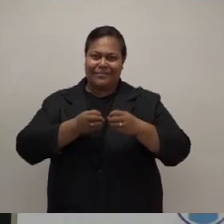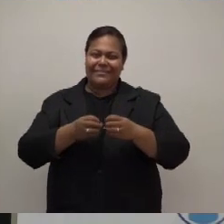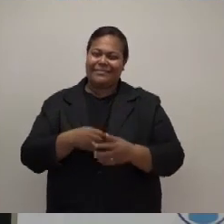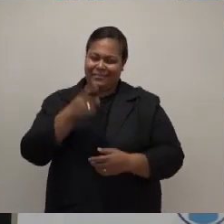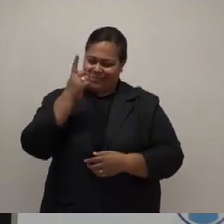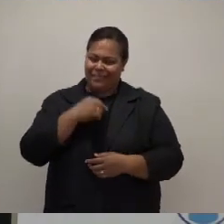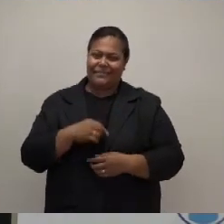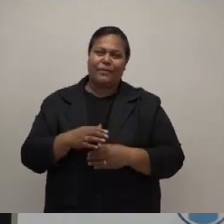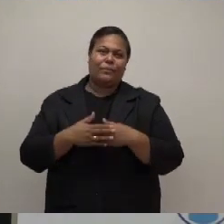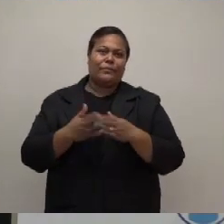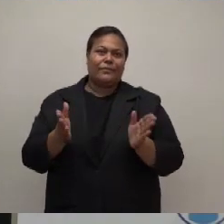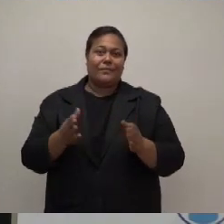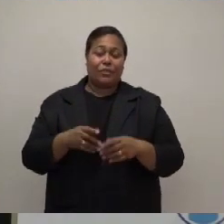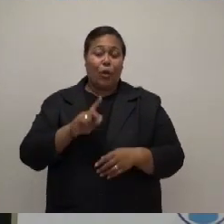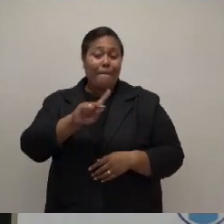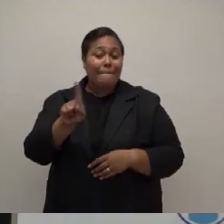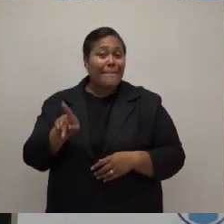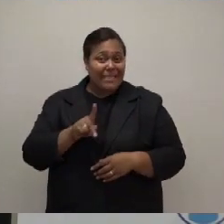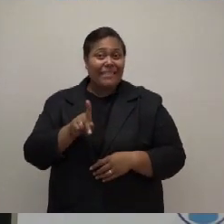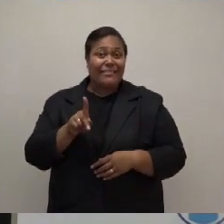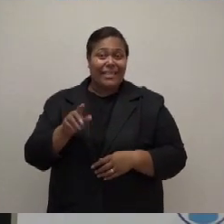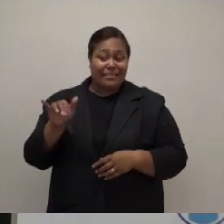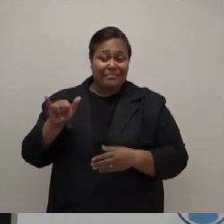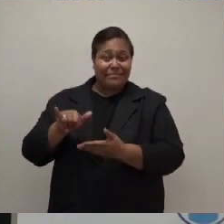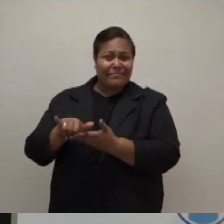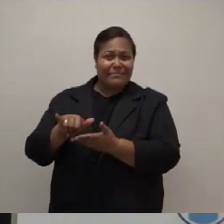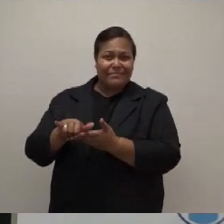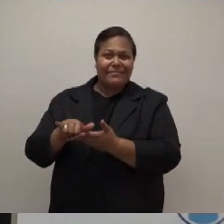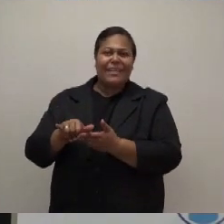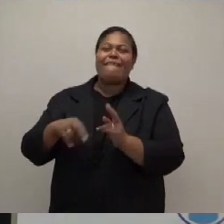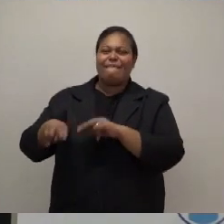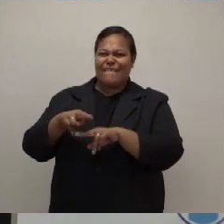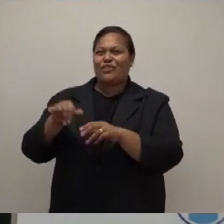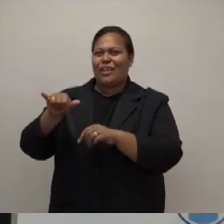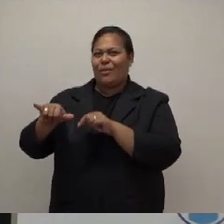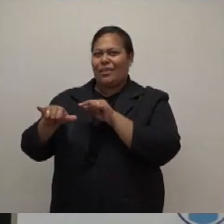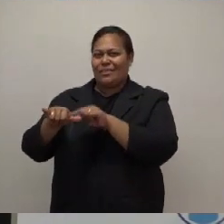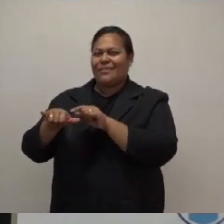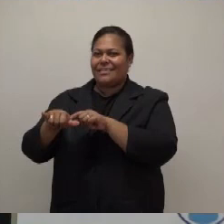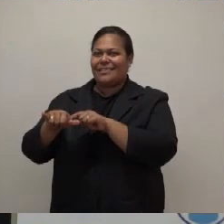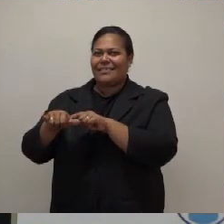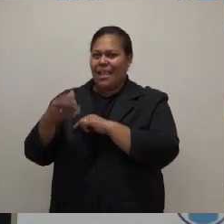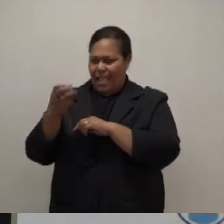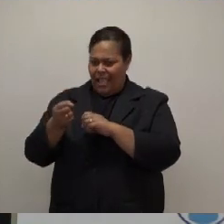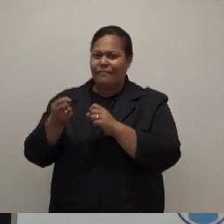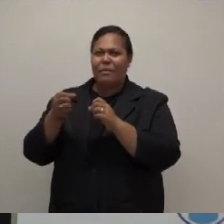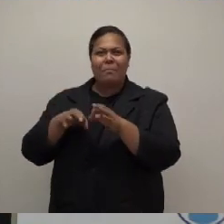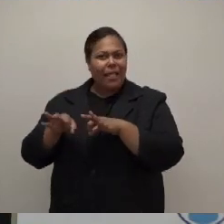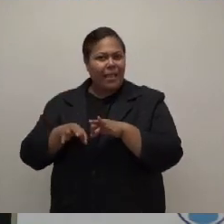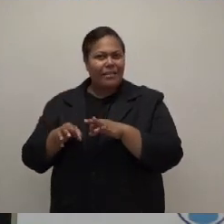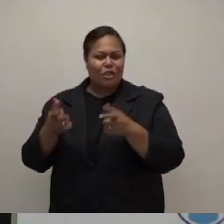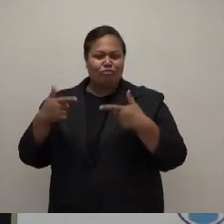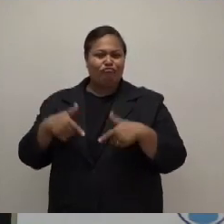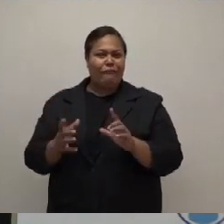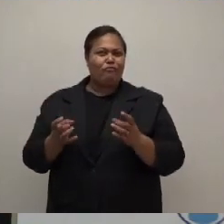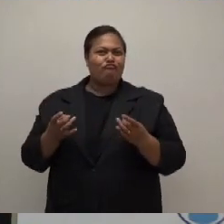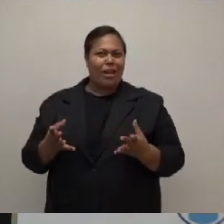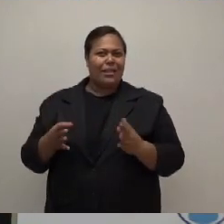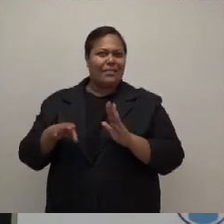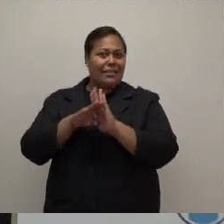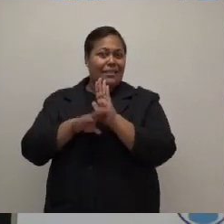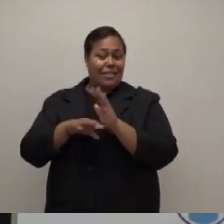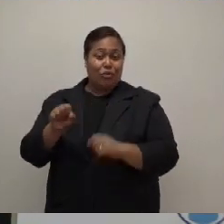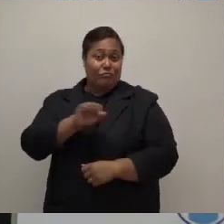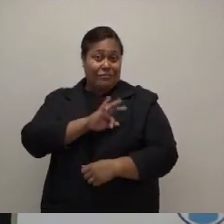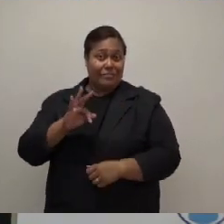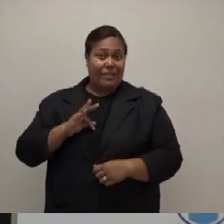All Pacific pathway flights will be run by Fiji Airways with adherence to their new travel-ready protocols. That means staff will be wearing